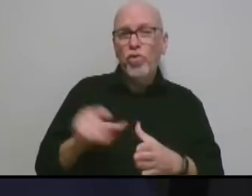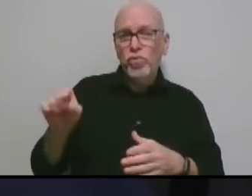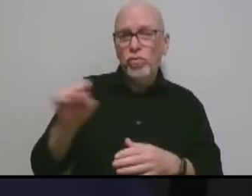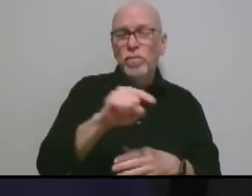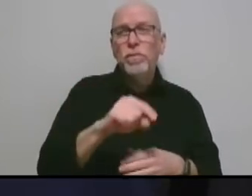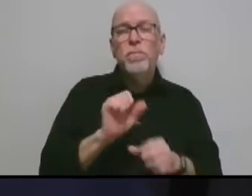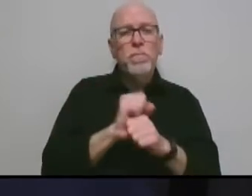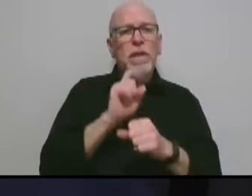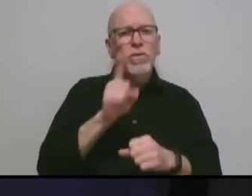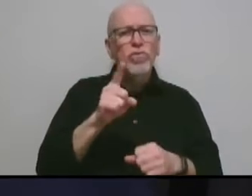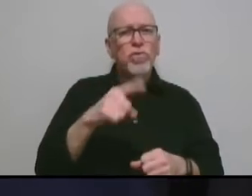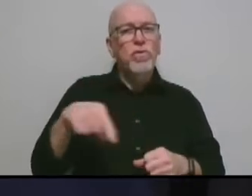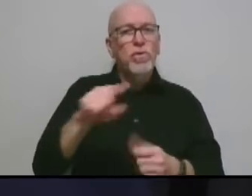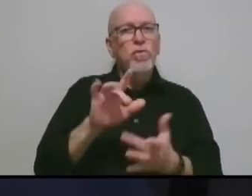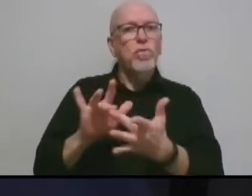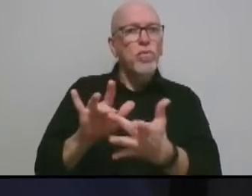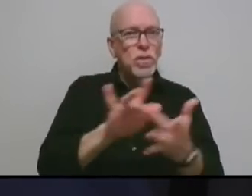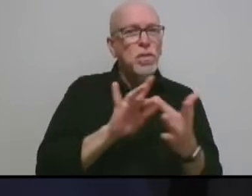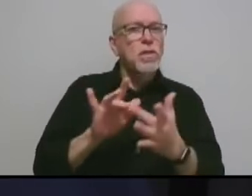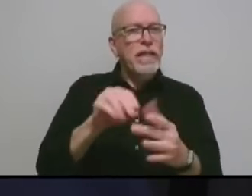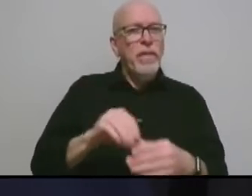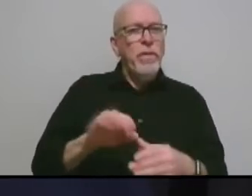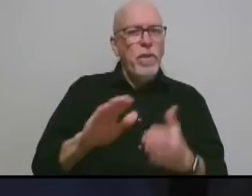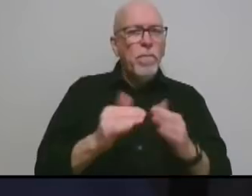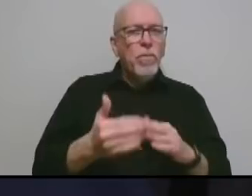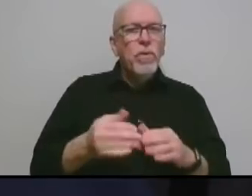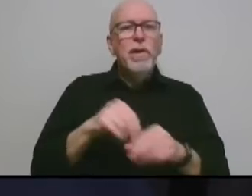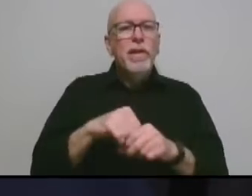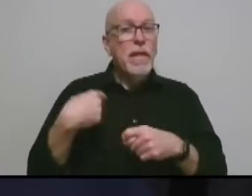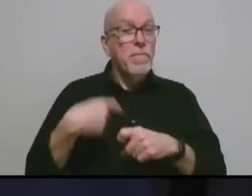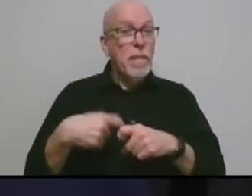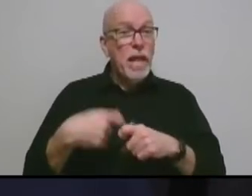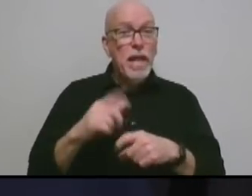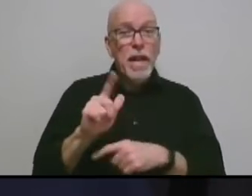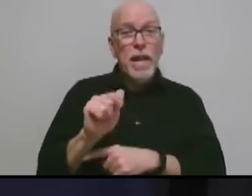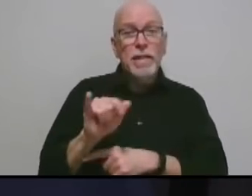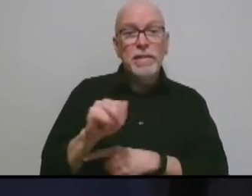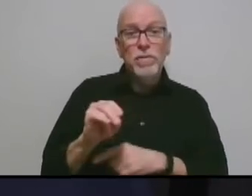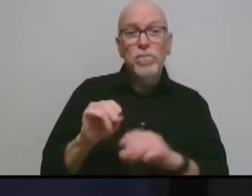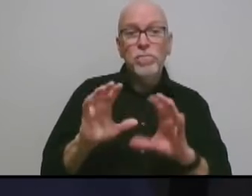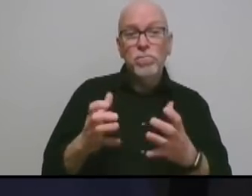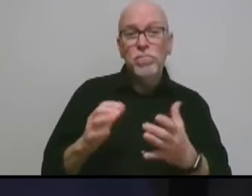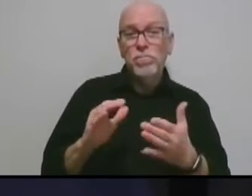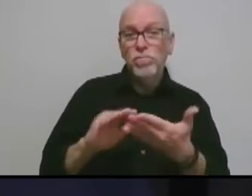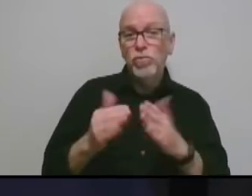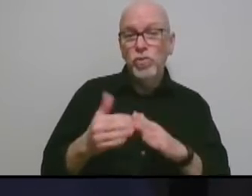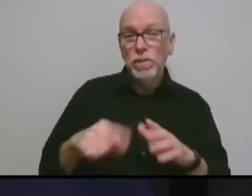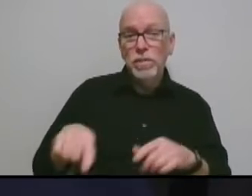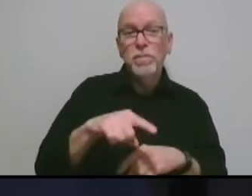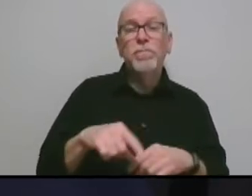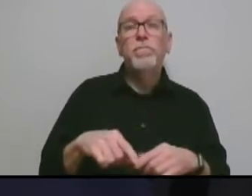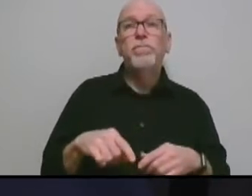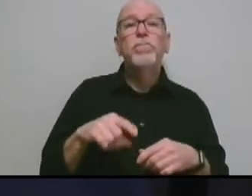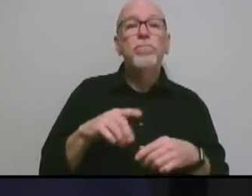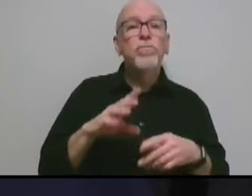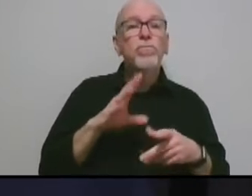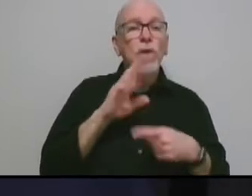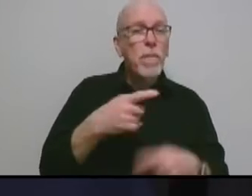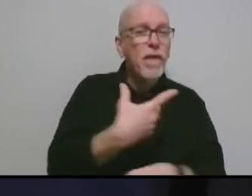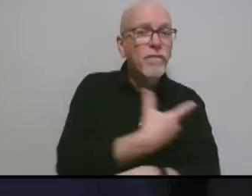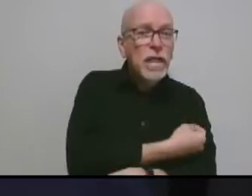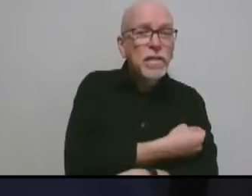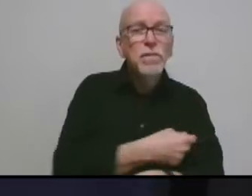they are reaching out within their community, within the Hispanic and Latino population, to talk about the vaccine, to talk